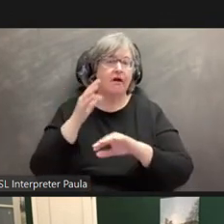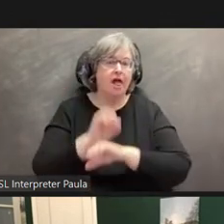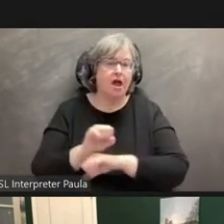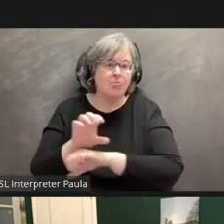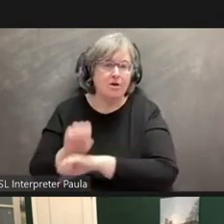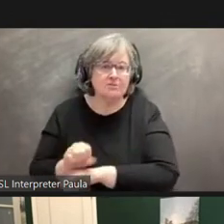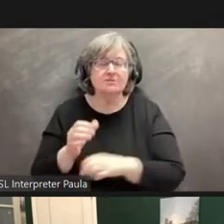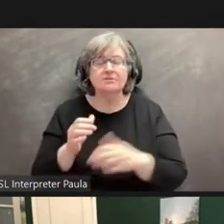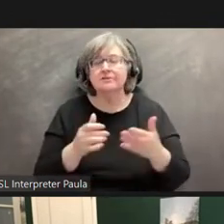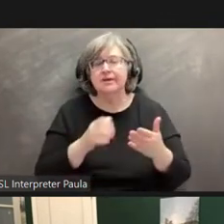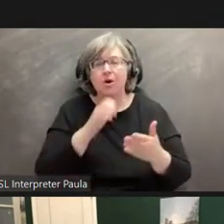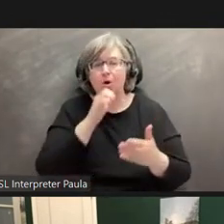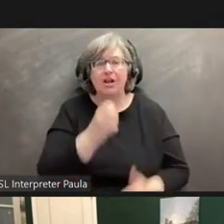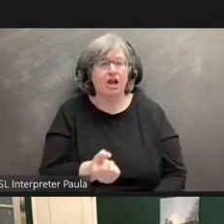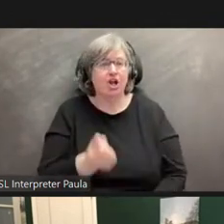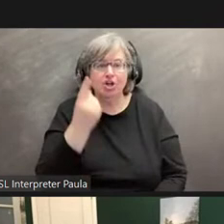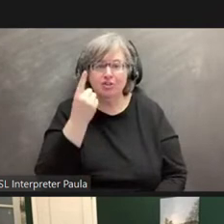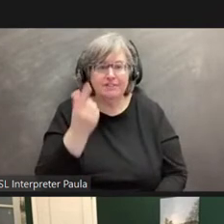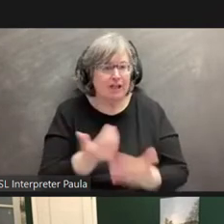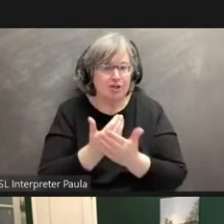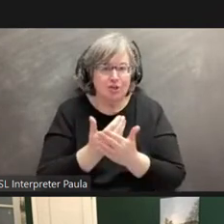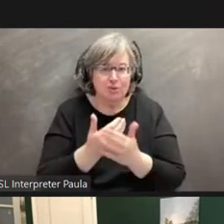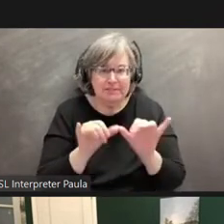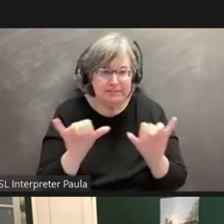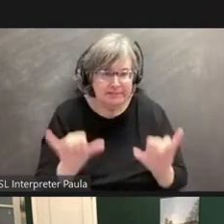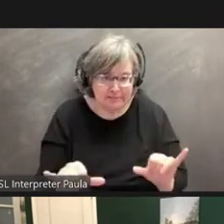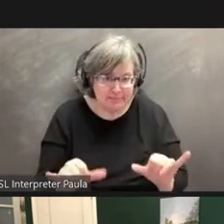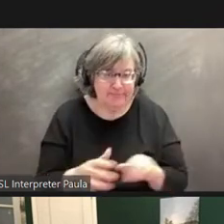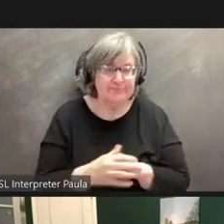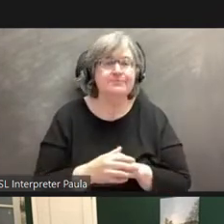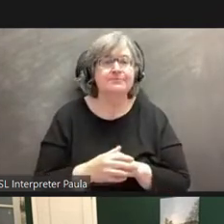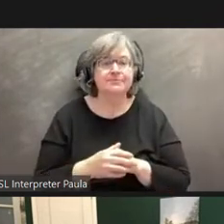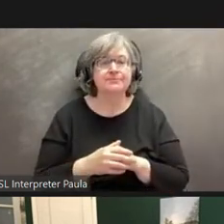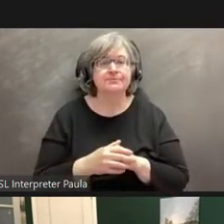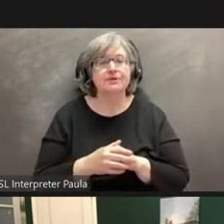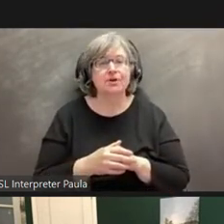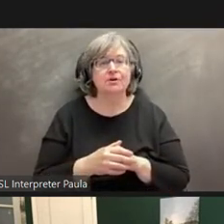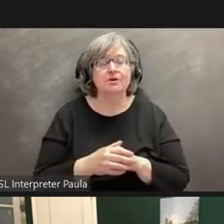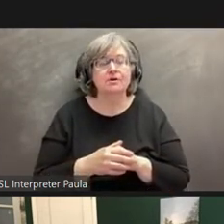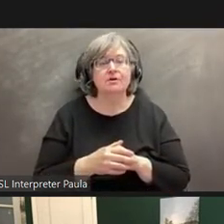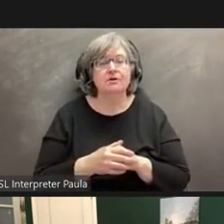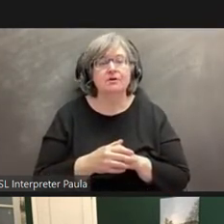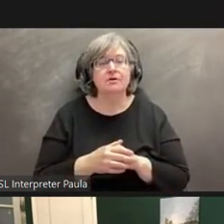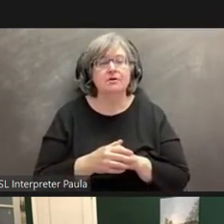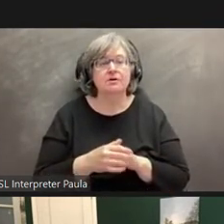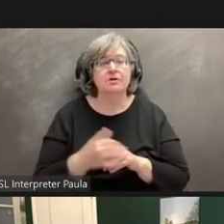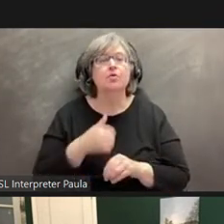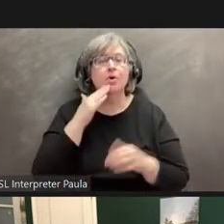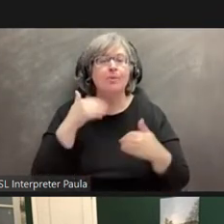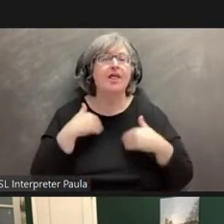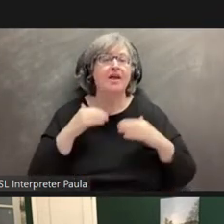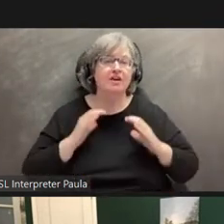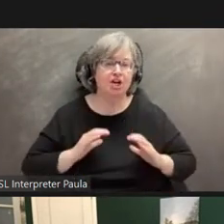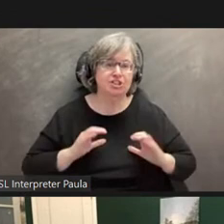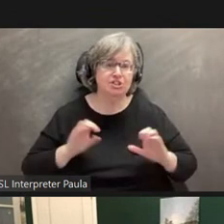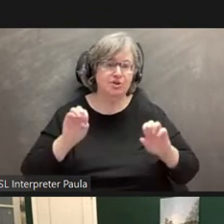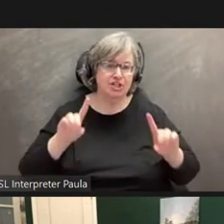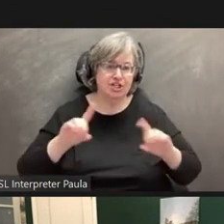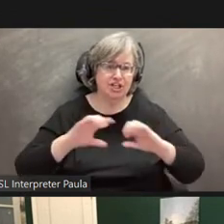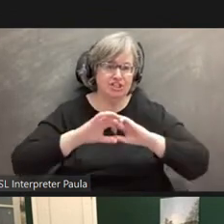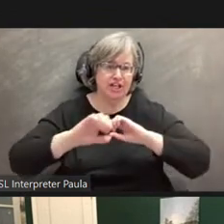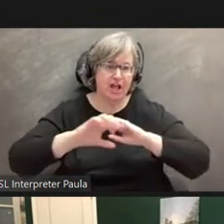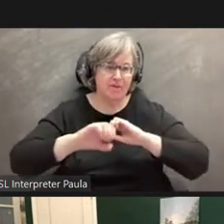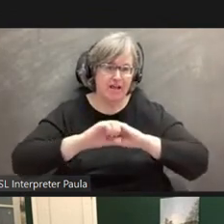won't understand a new system. So, we will have a customer education campaign as well